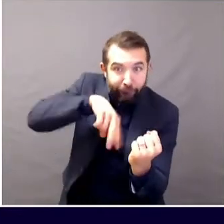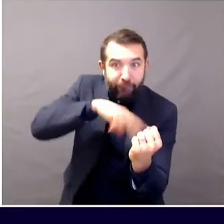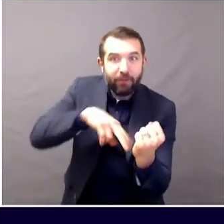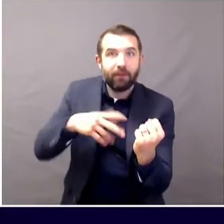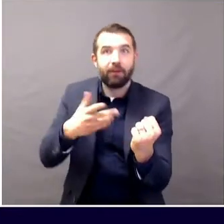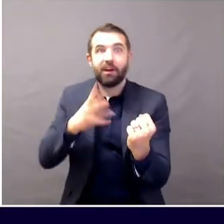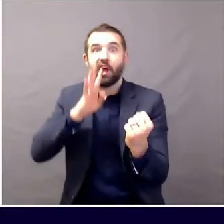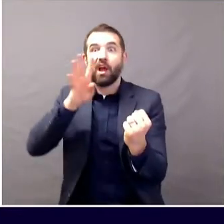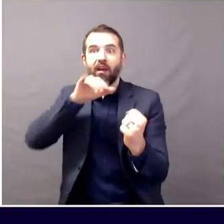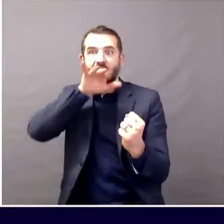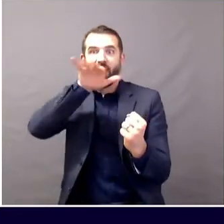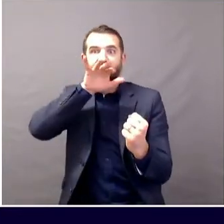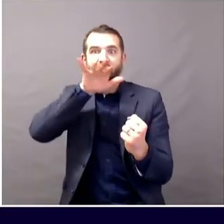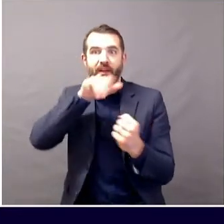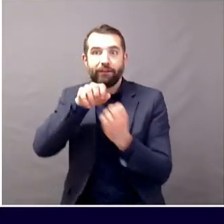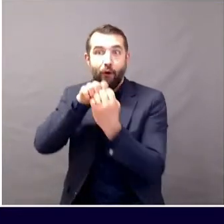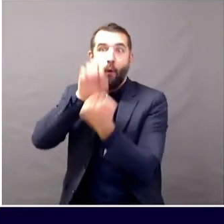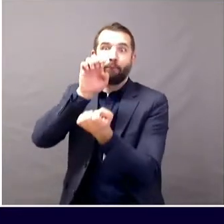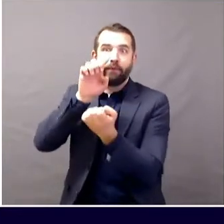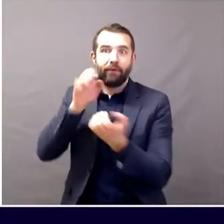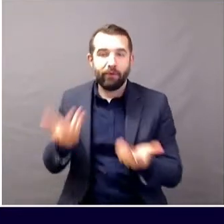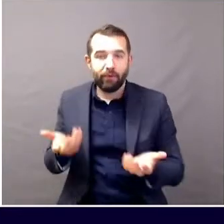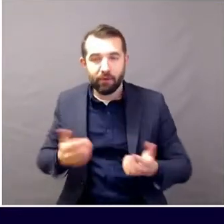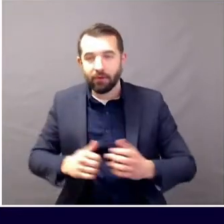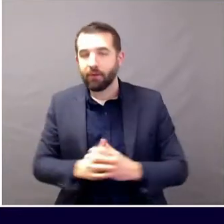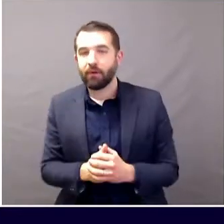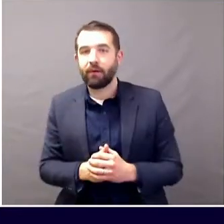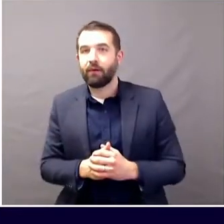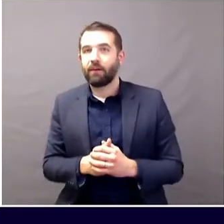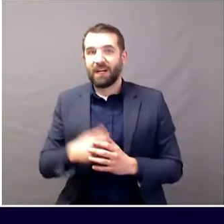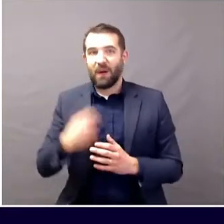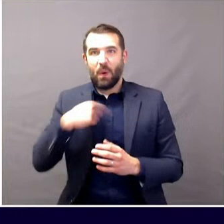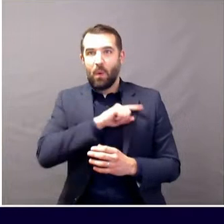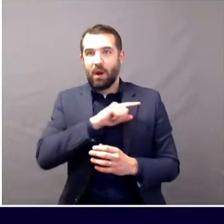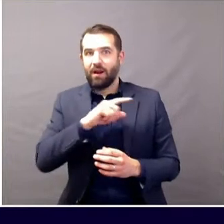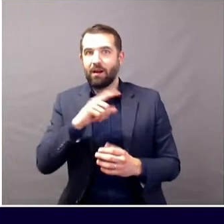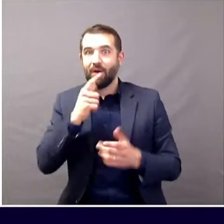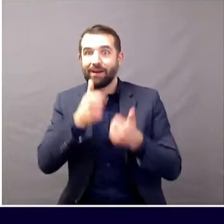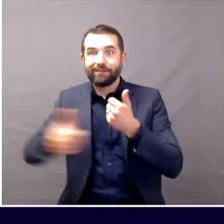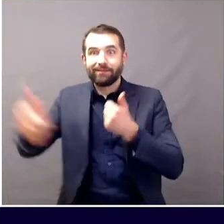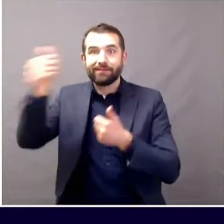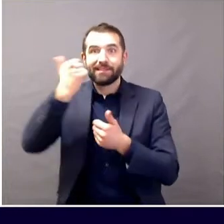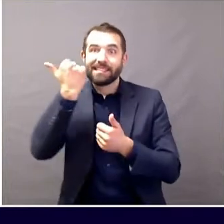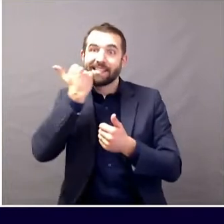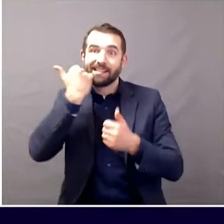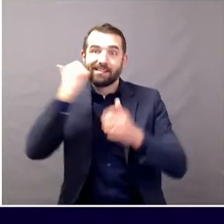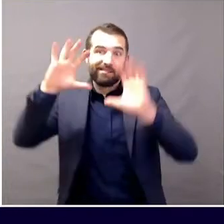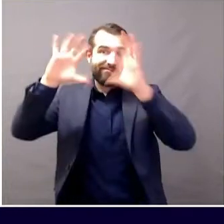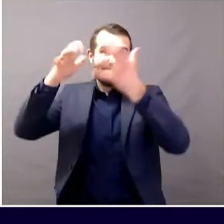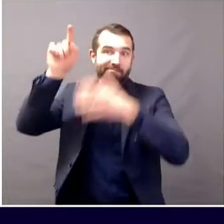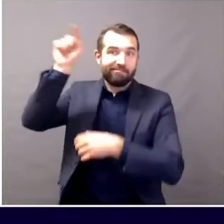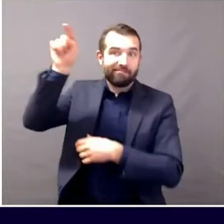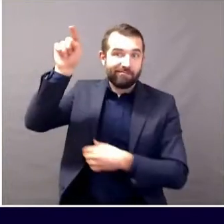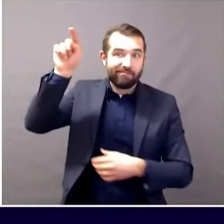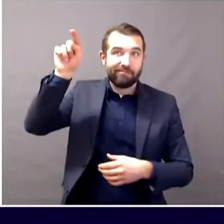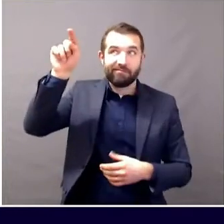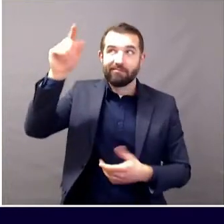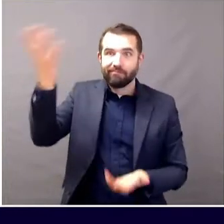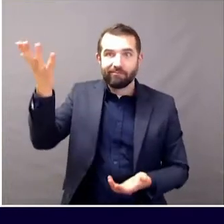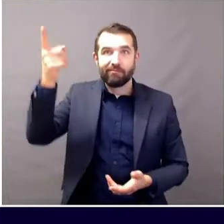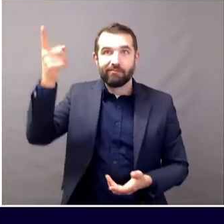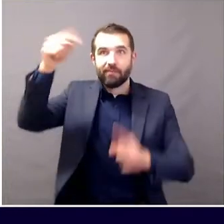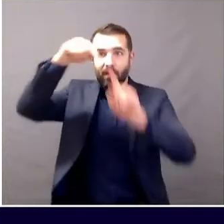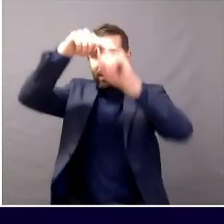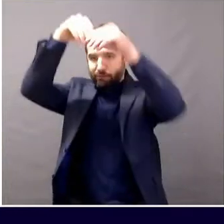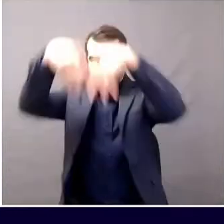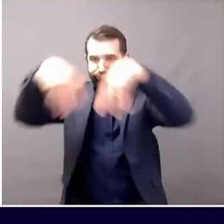most importantly and primarily with the Dental Association. Similarly, just later this afternoon, we're meeting with medical